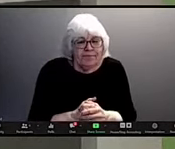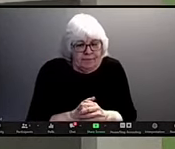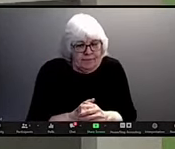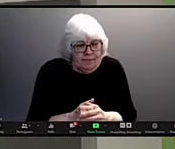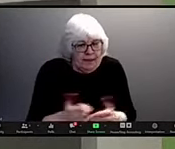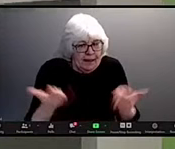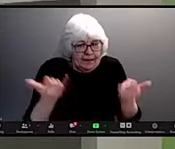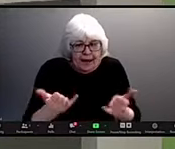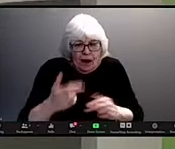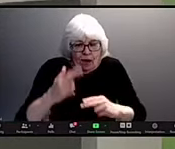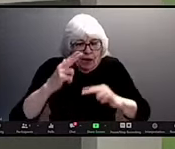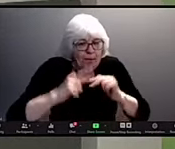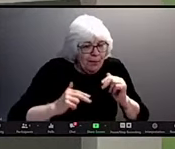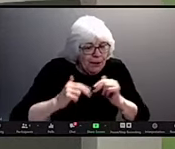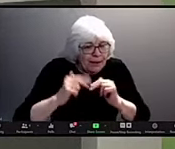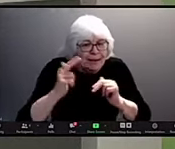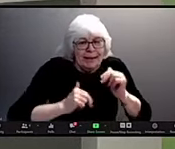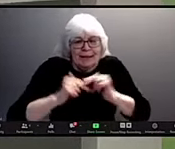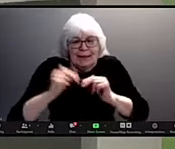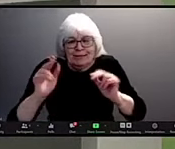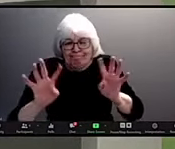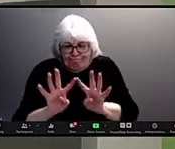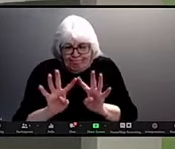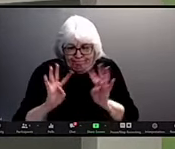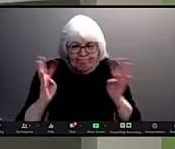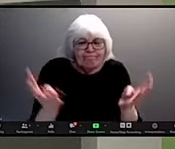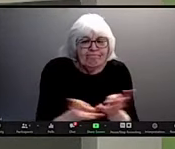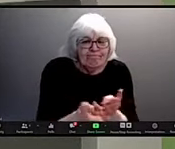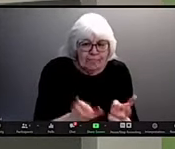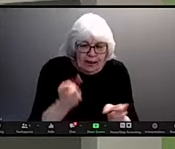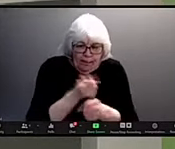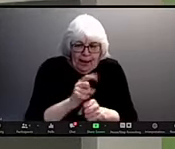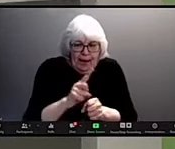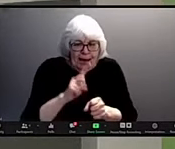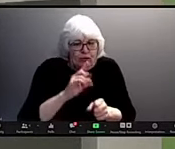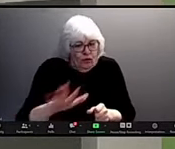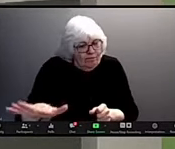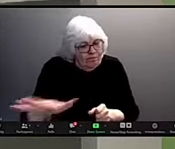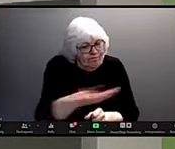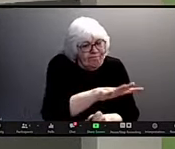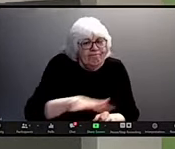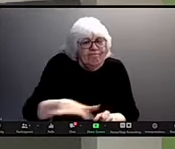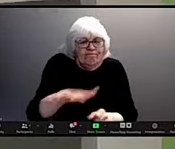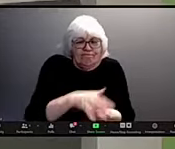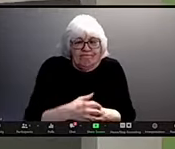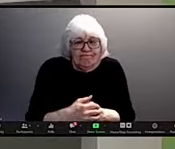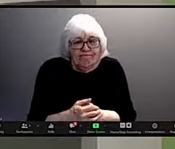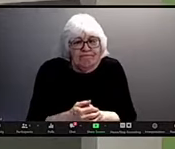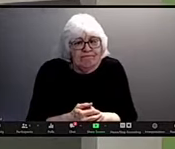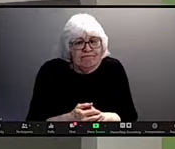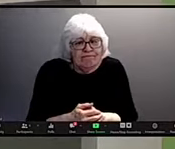continue to do so over the next few days until they are all complete, for any structure that was destroyed or major damage.